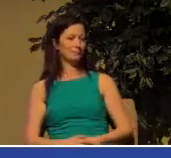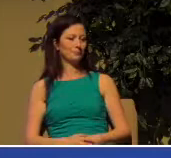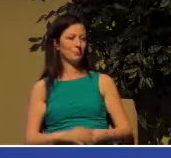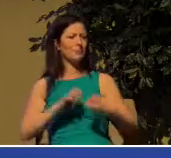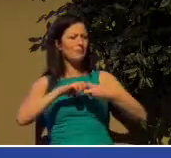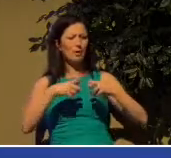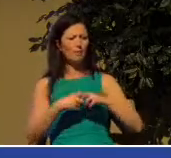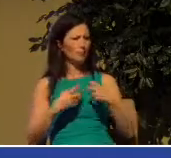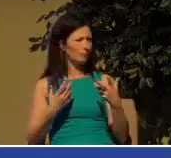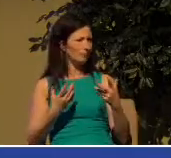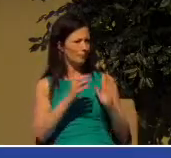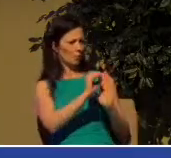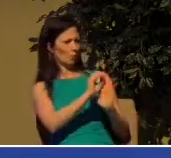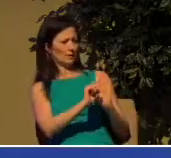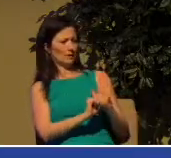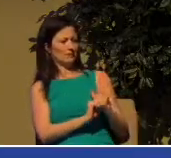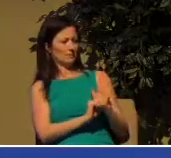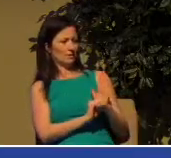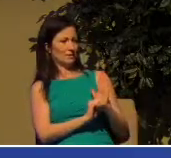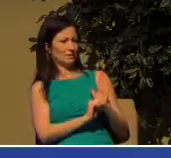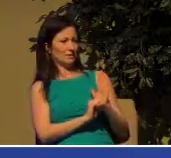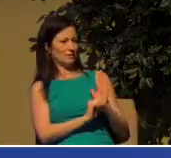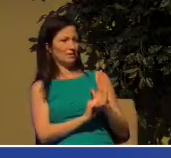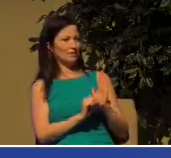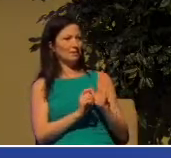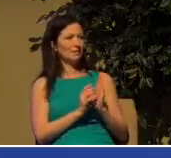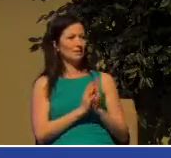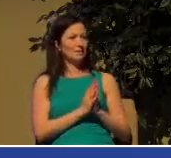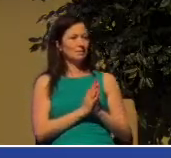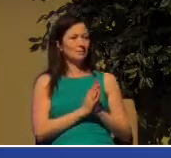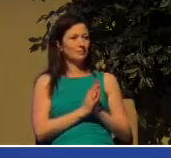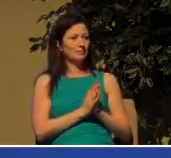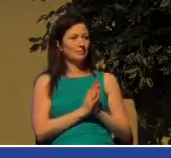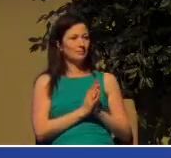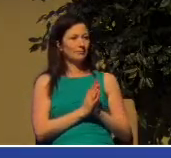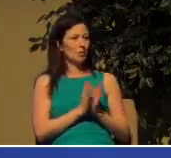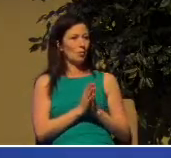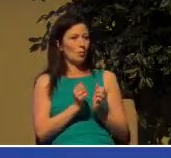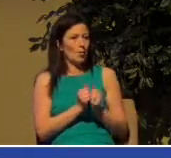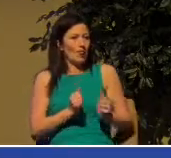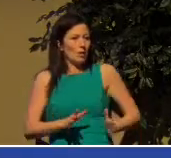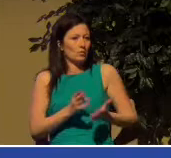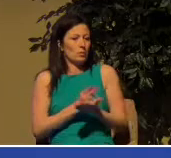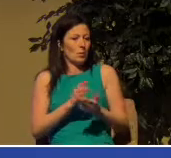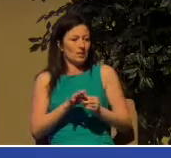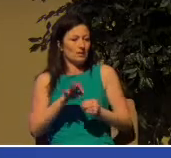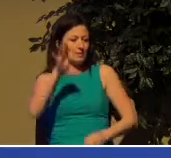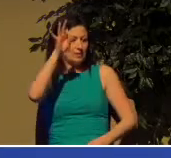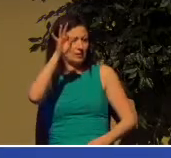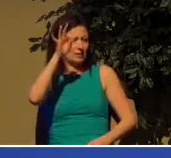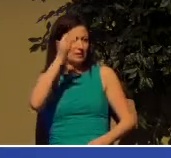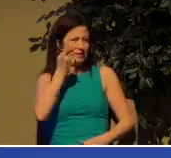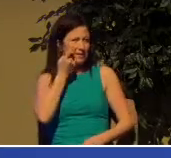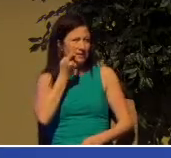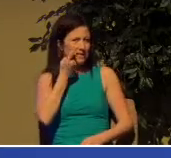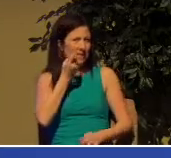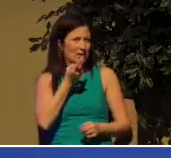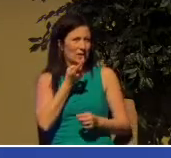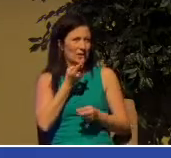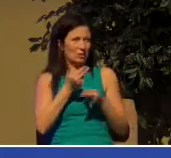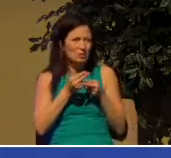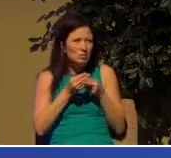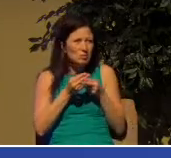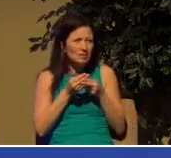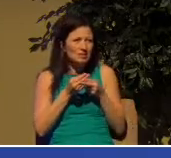Old Testament saints, especially without the Holy Spirit, and even the prophets only saw this dimly. They had no frame